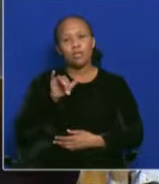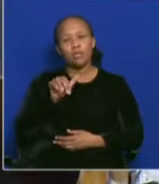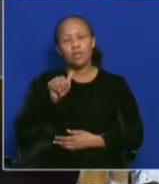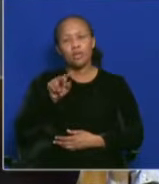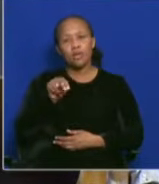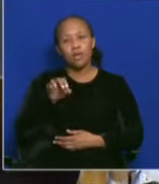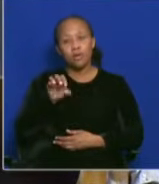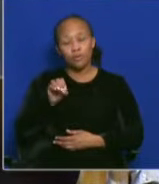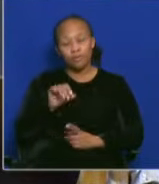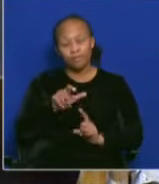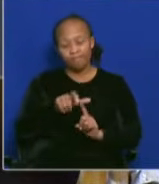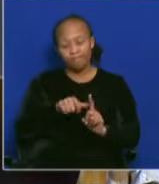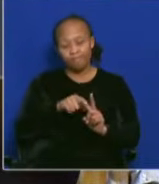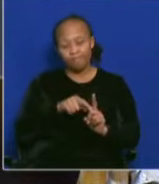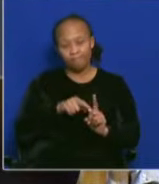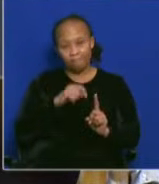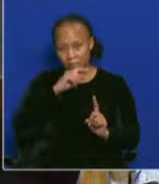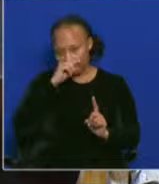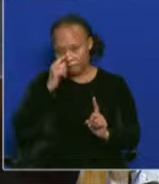And